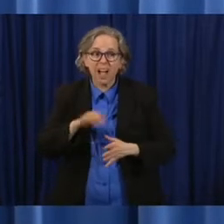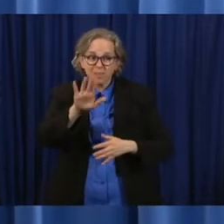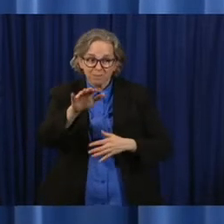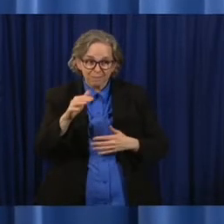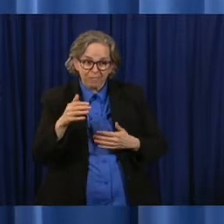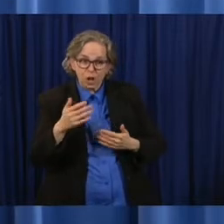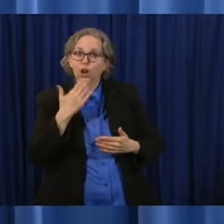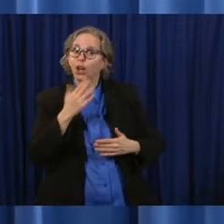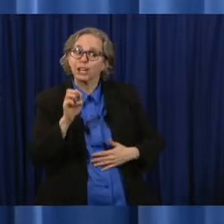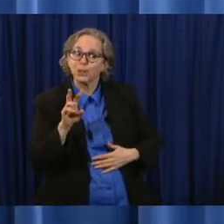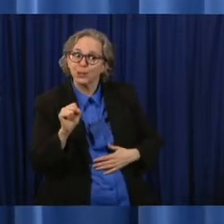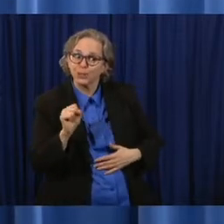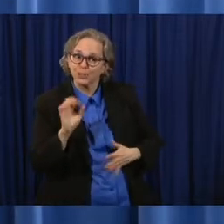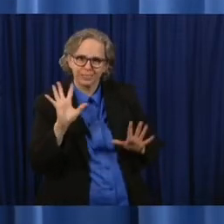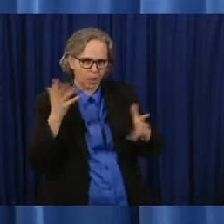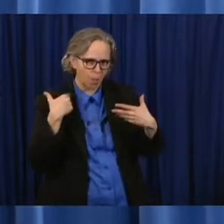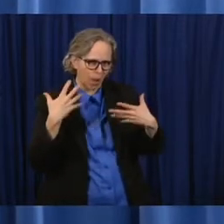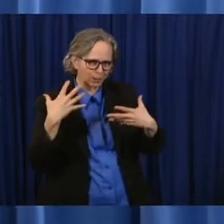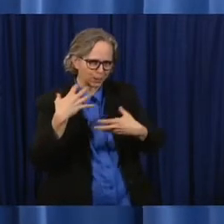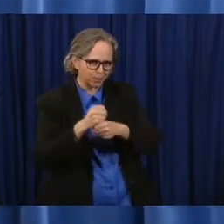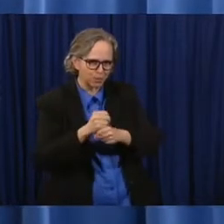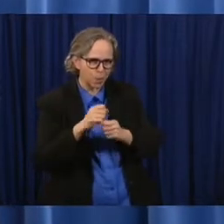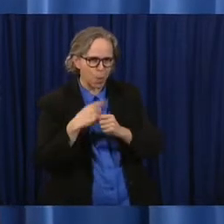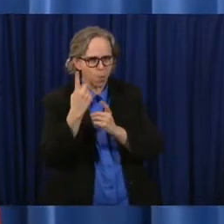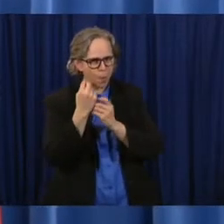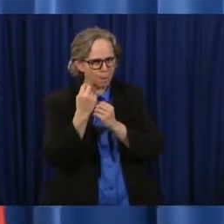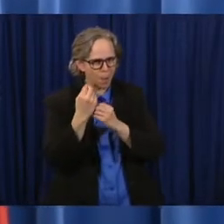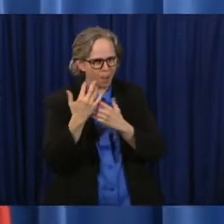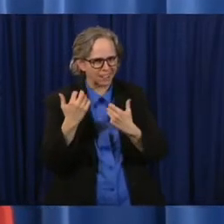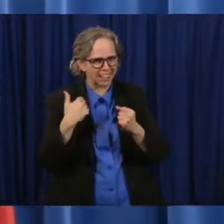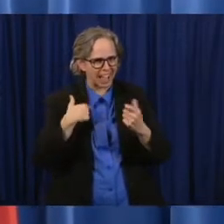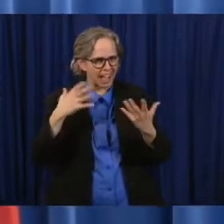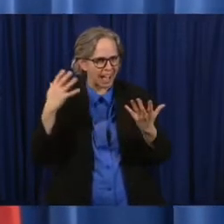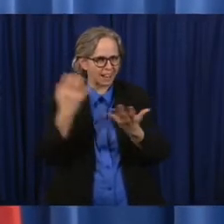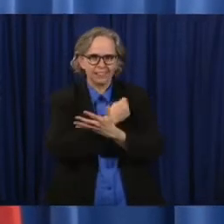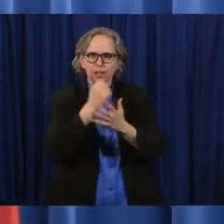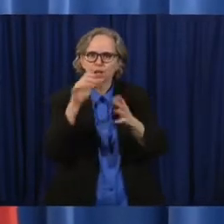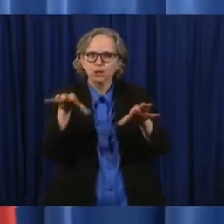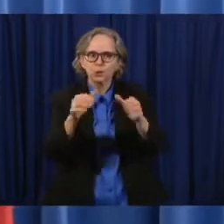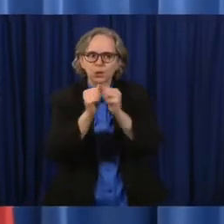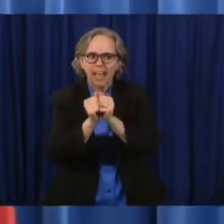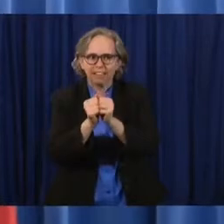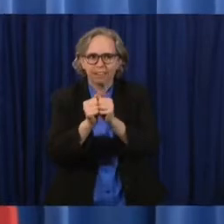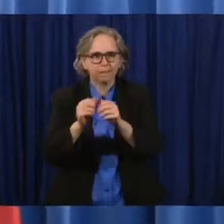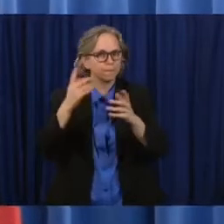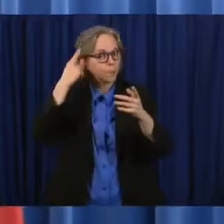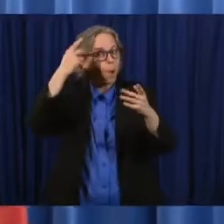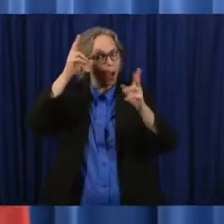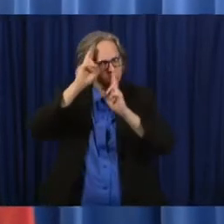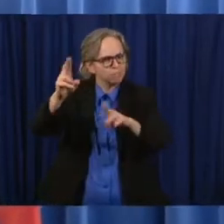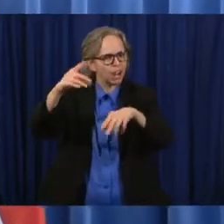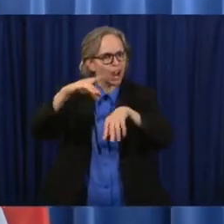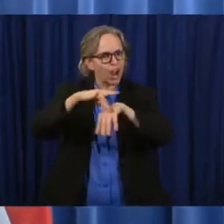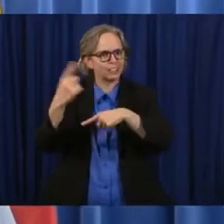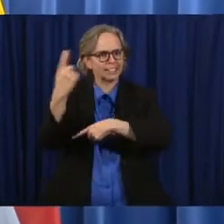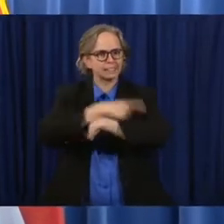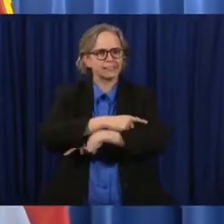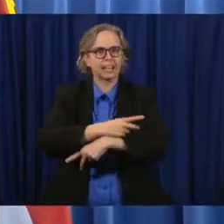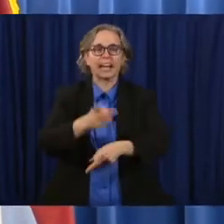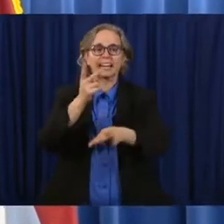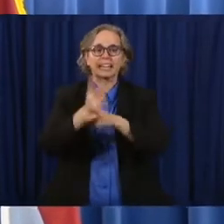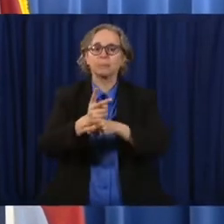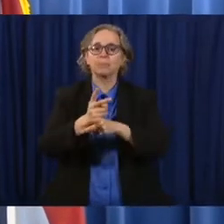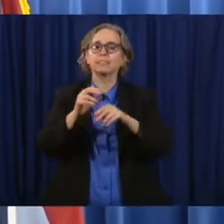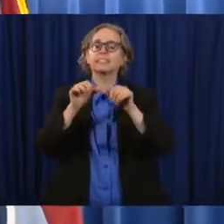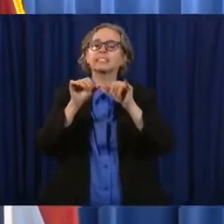that Ohioans can do together on Earth Day is to keep our state beautiful by not littering. In this Earth Day message we're going to play,